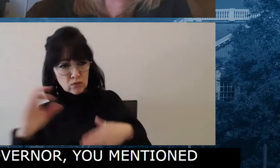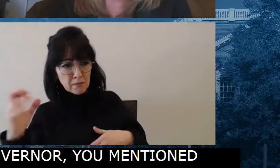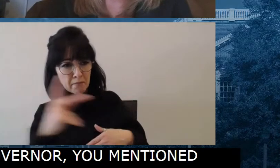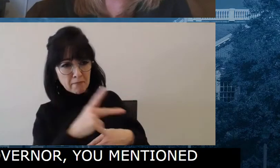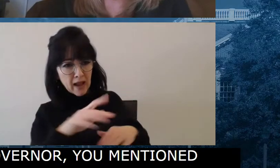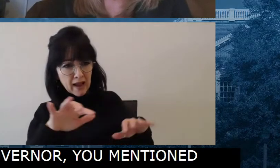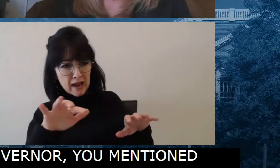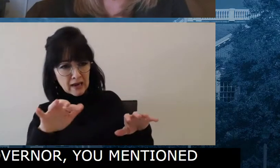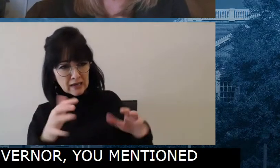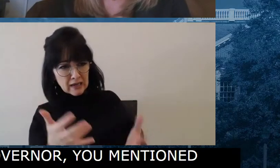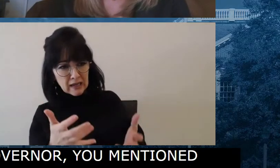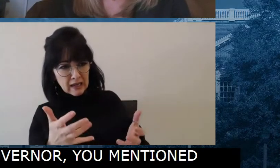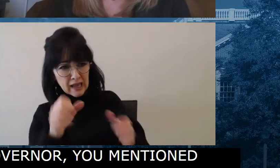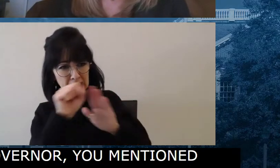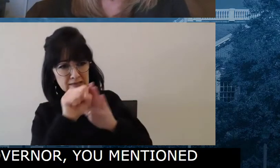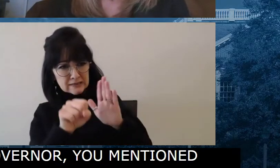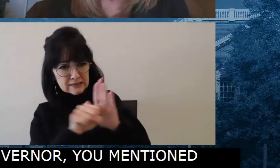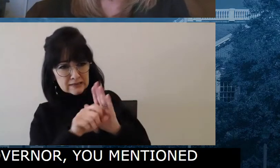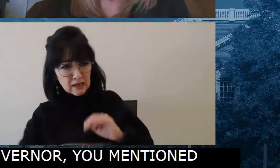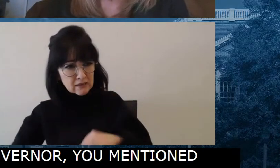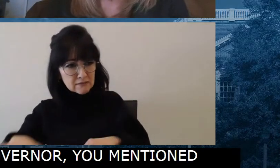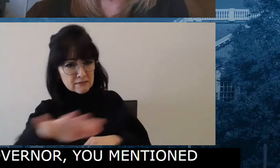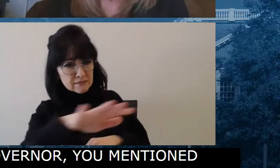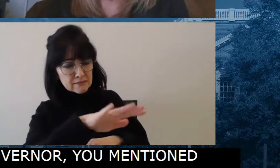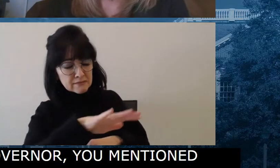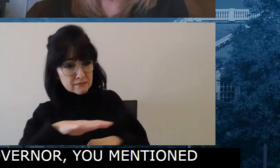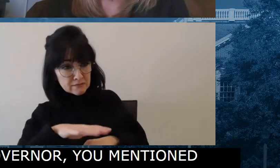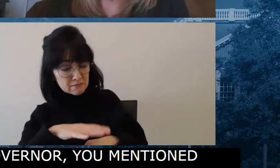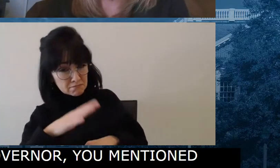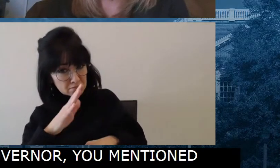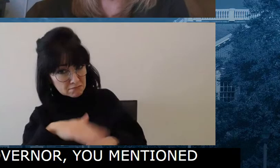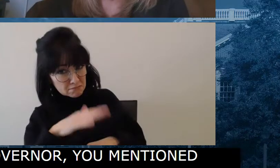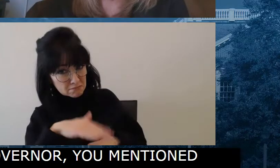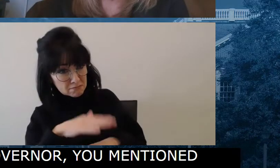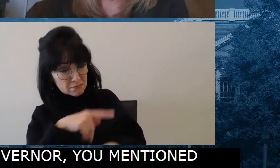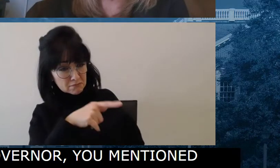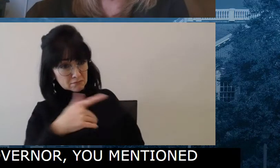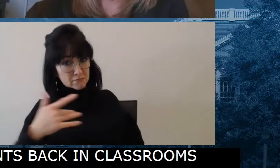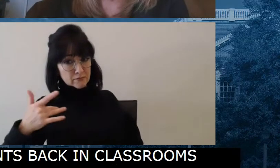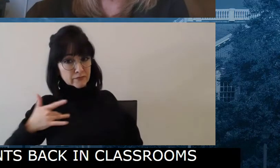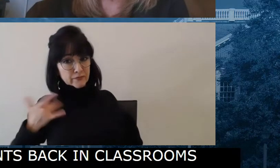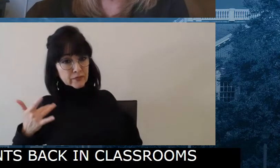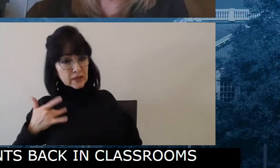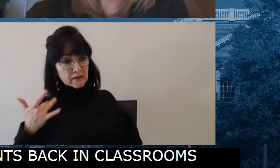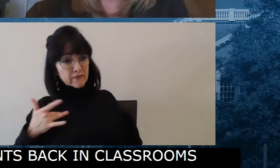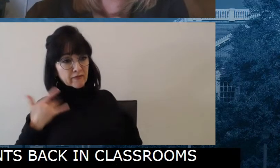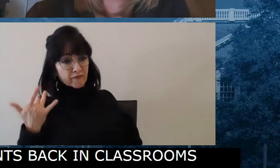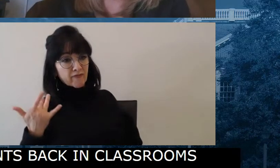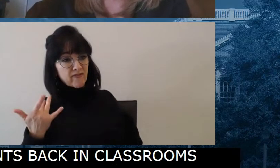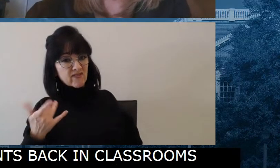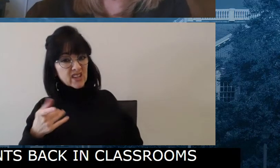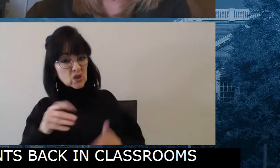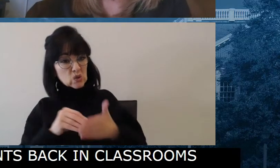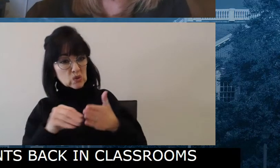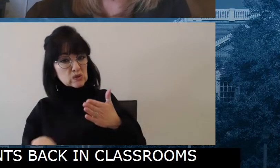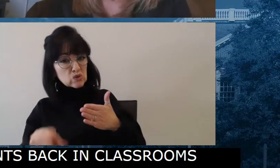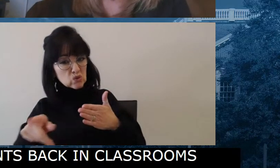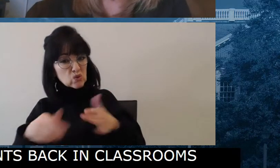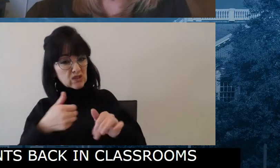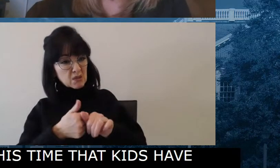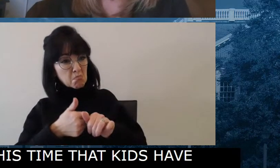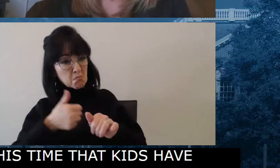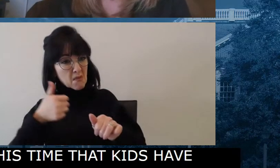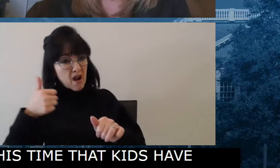classrooms statewide. Is there a sense at this time that kids have fallen behind at all over the